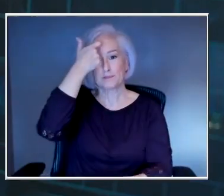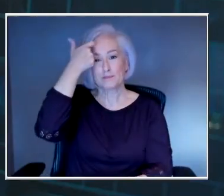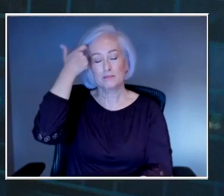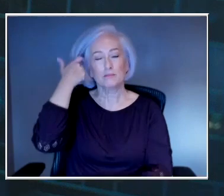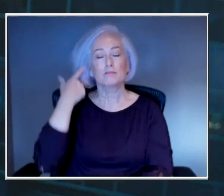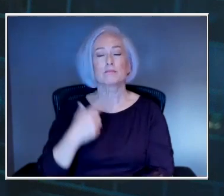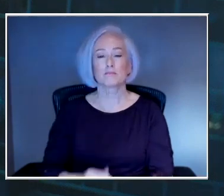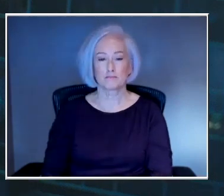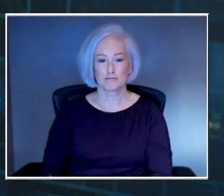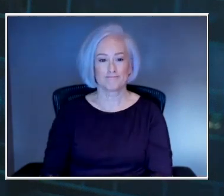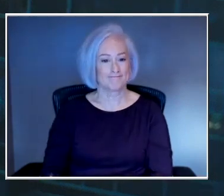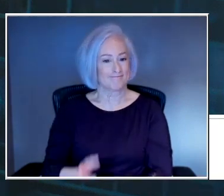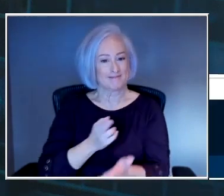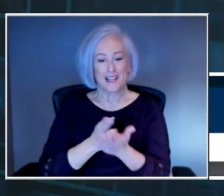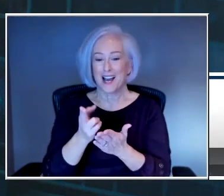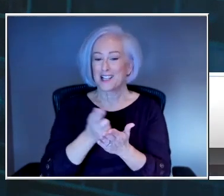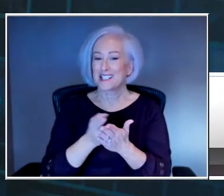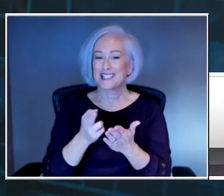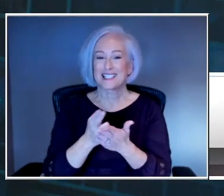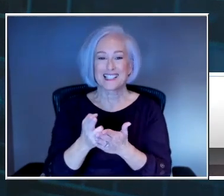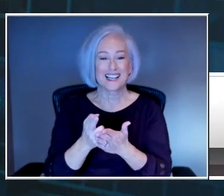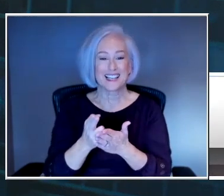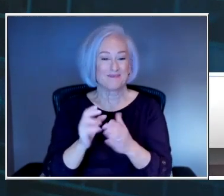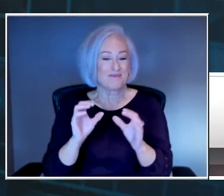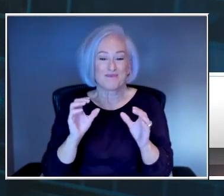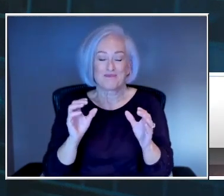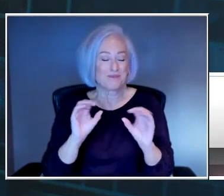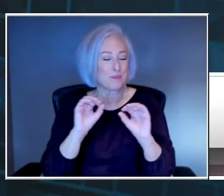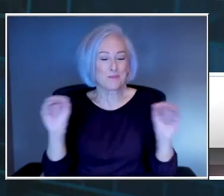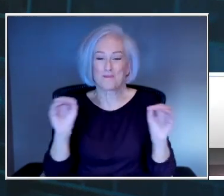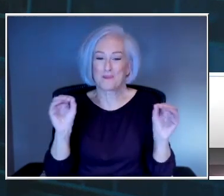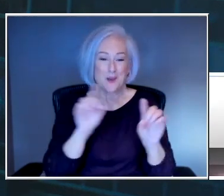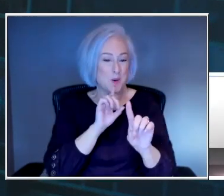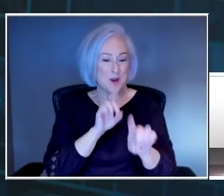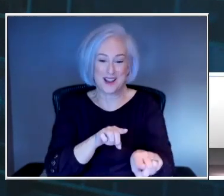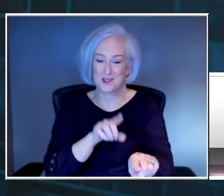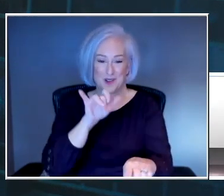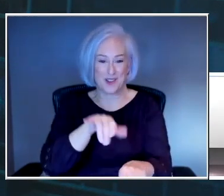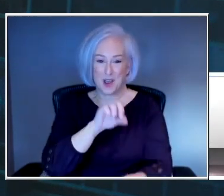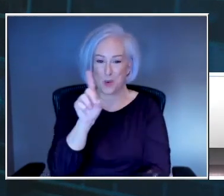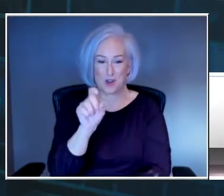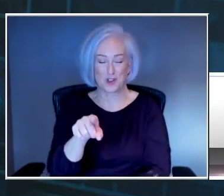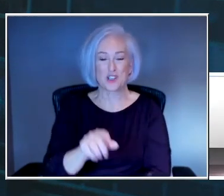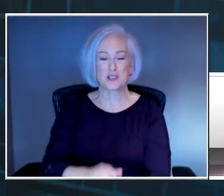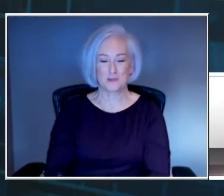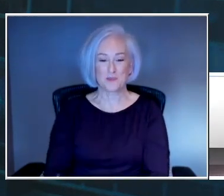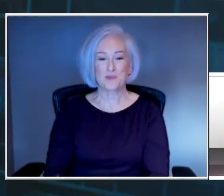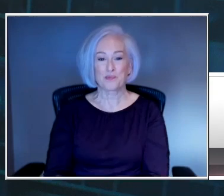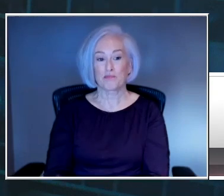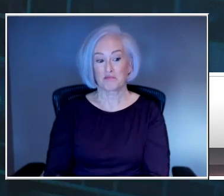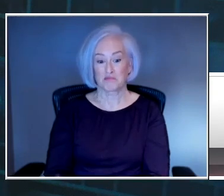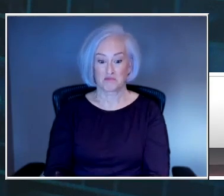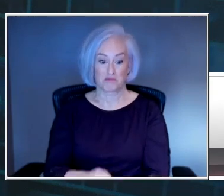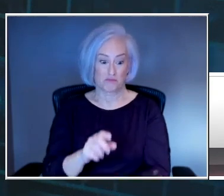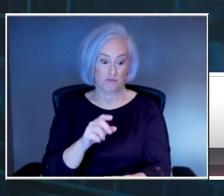Jessica, nobody knows the answer to that question. It can be few weeks,